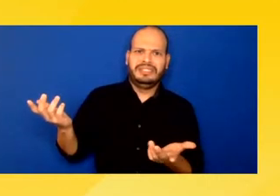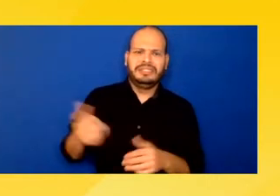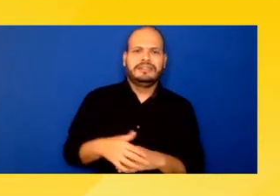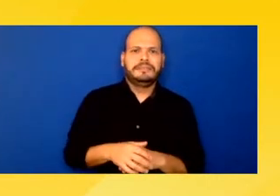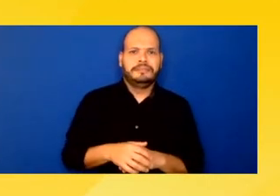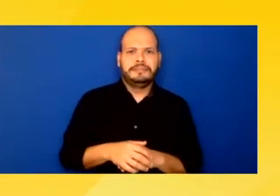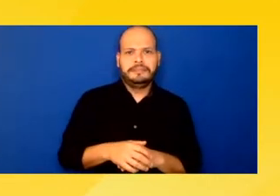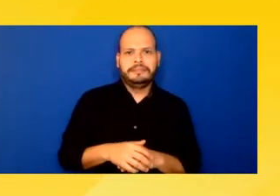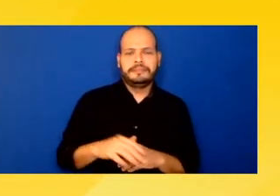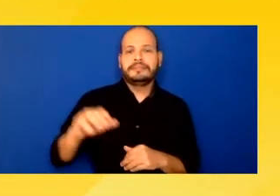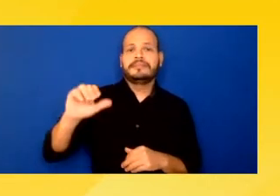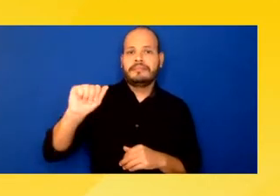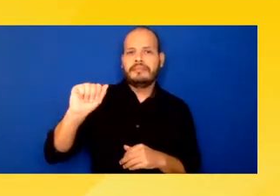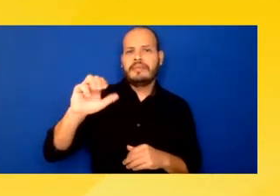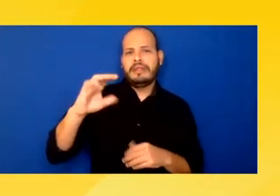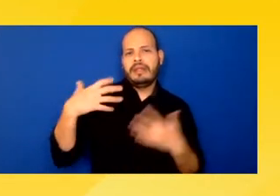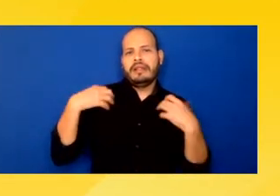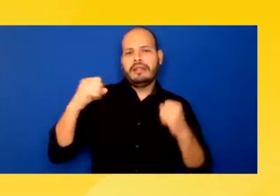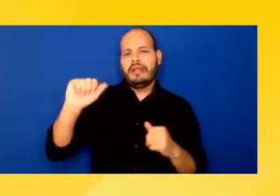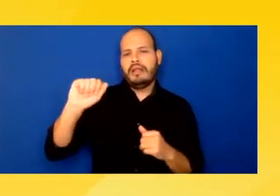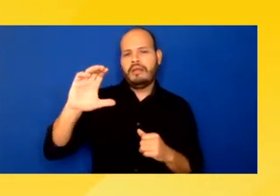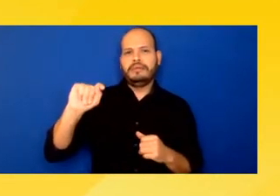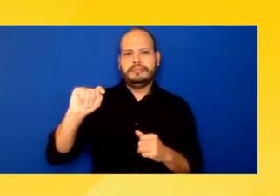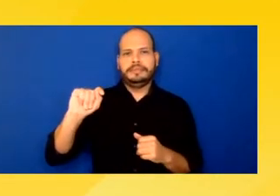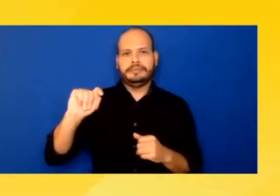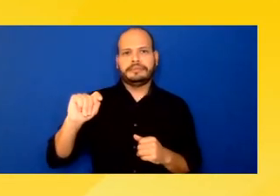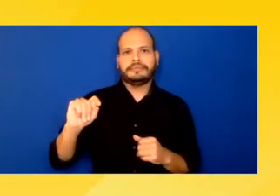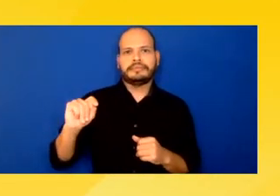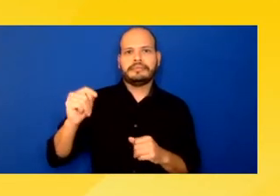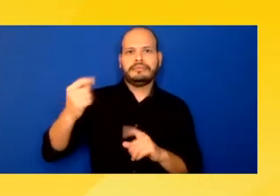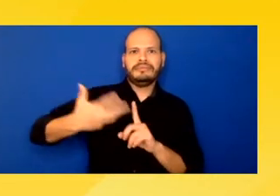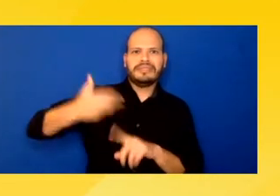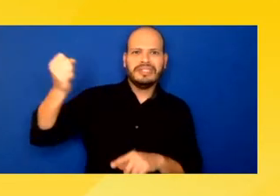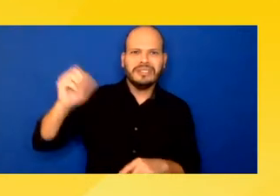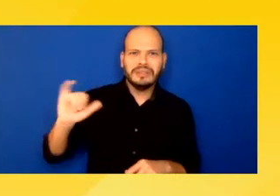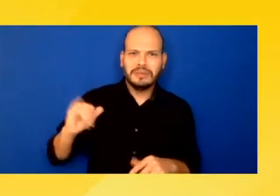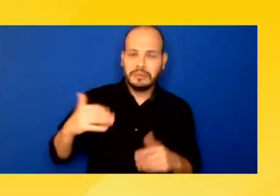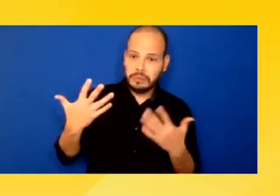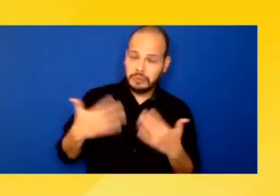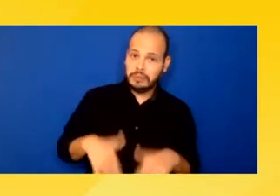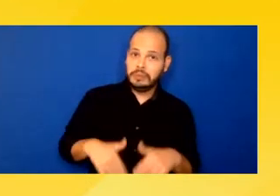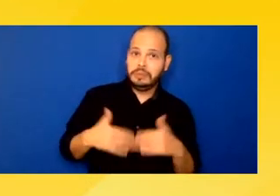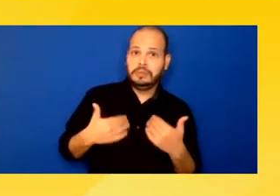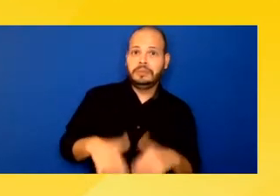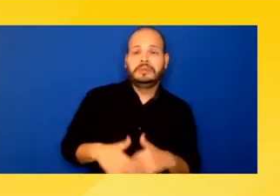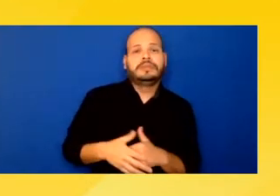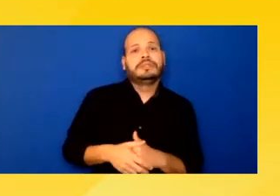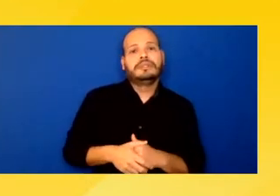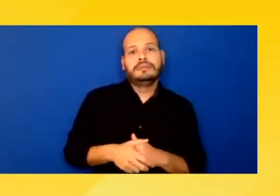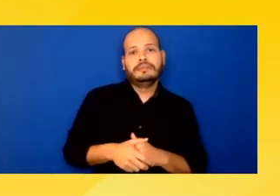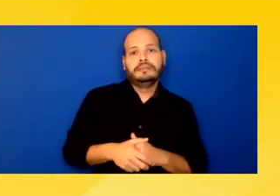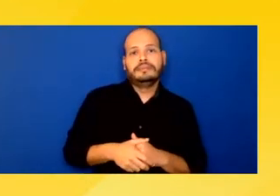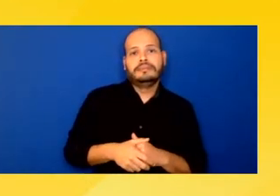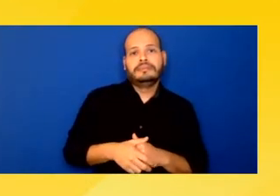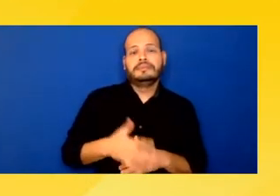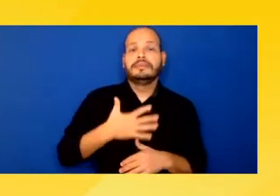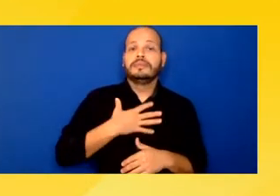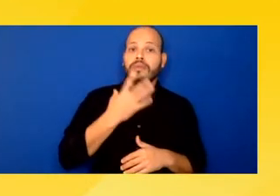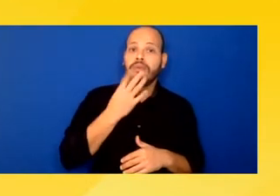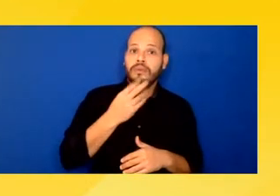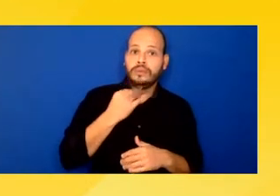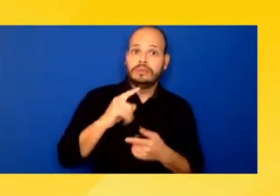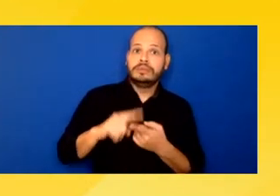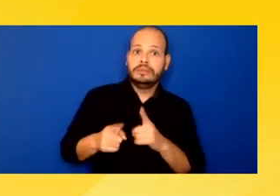we don't turn this around as my Hebrew brother and sister said your vote is your voice and the word Hebrew call is the word for vote in voice k